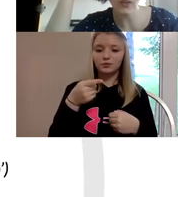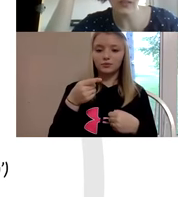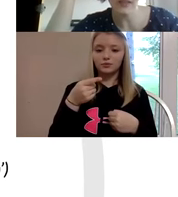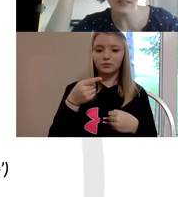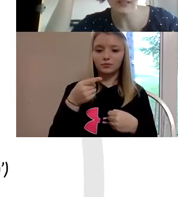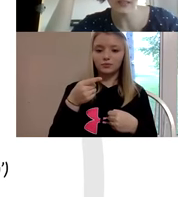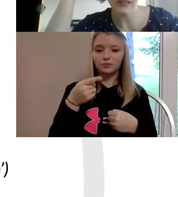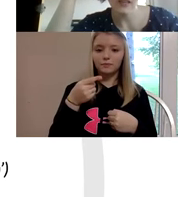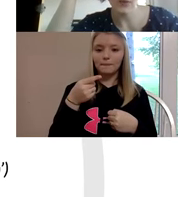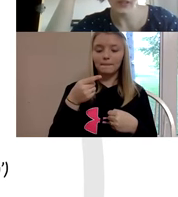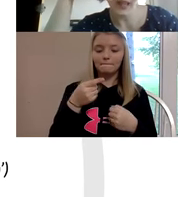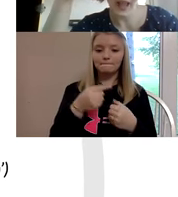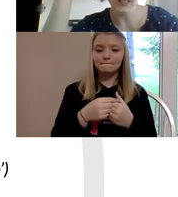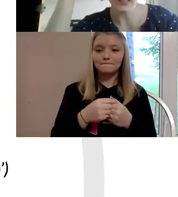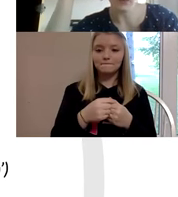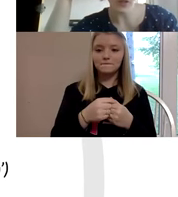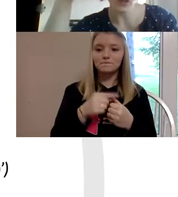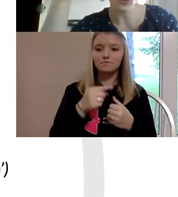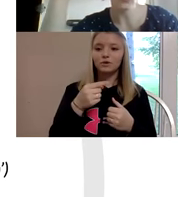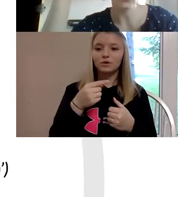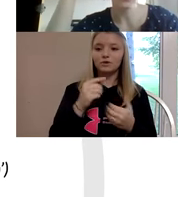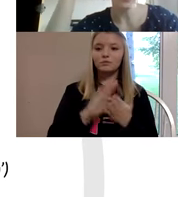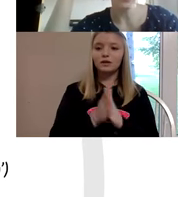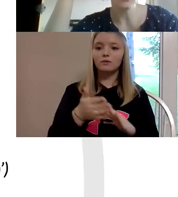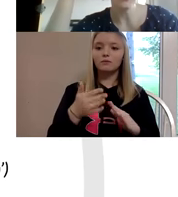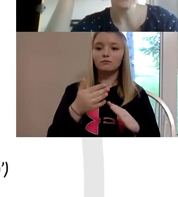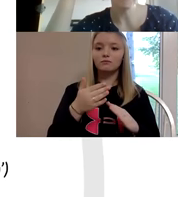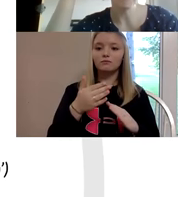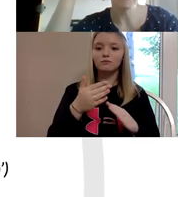you get relaxed,